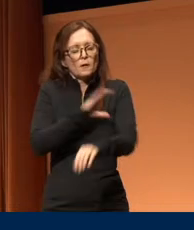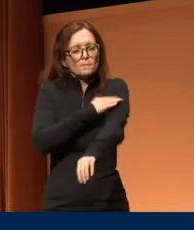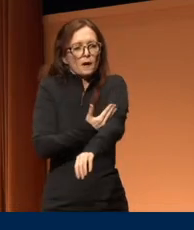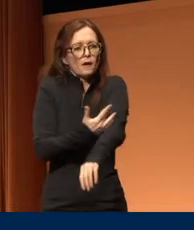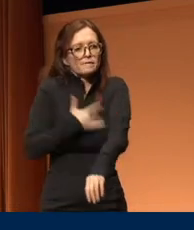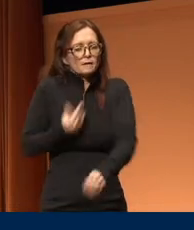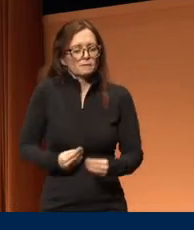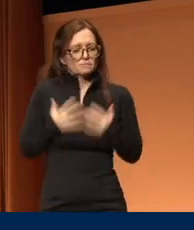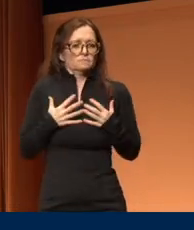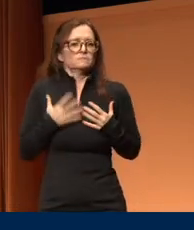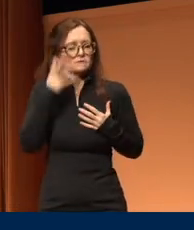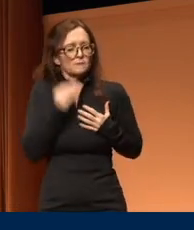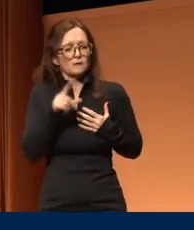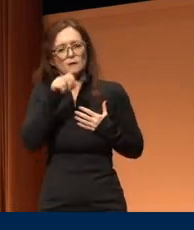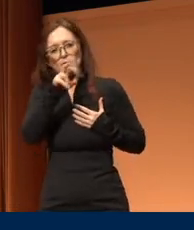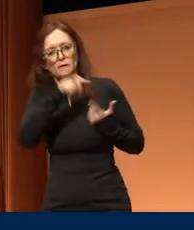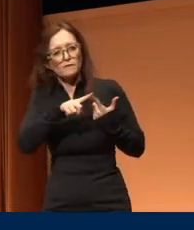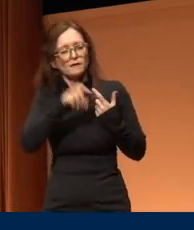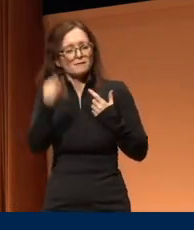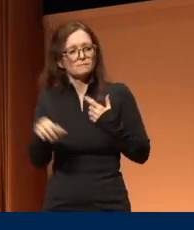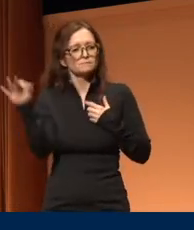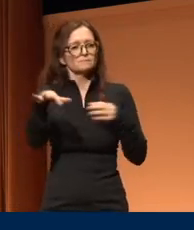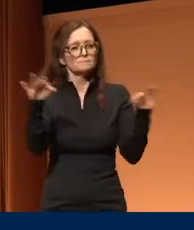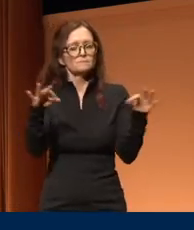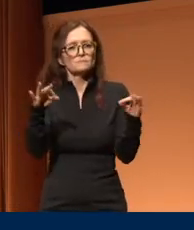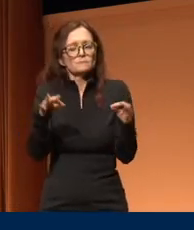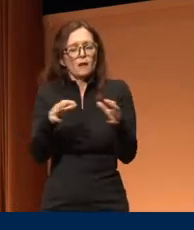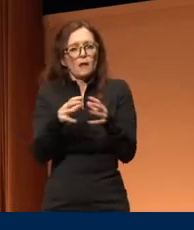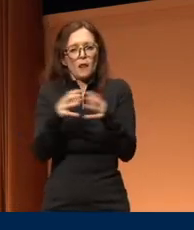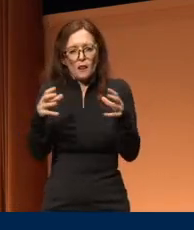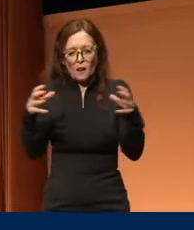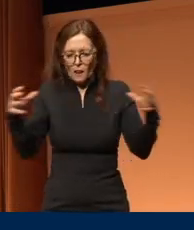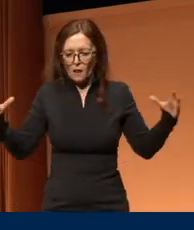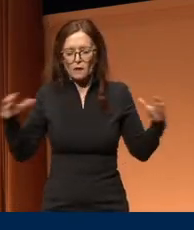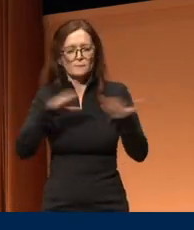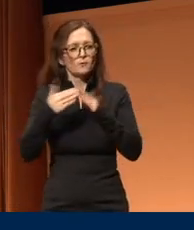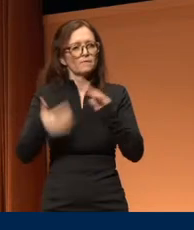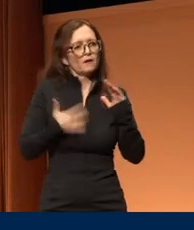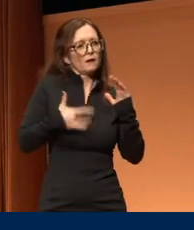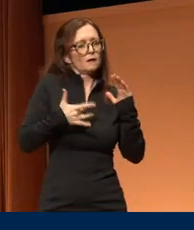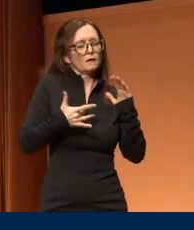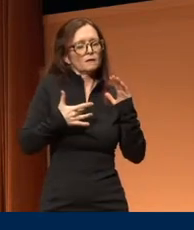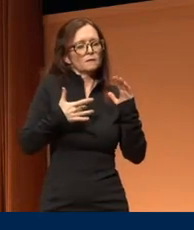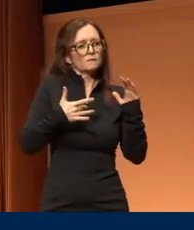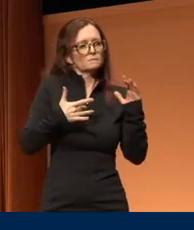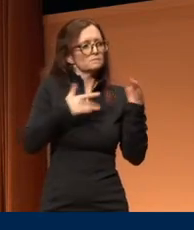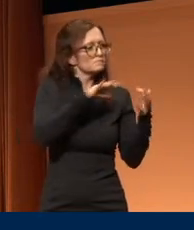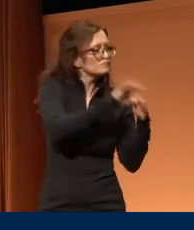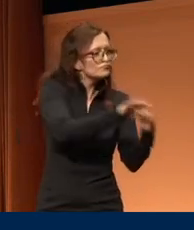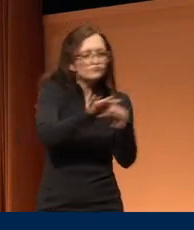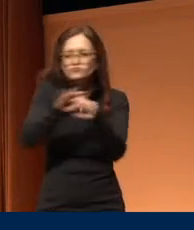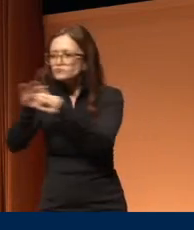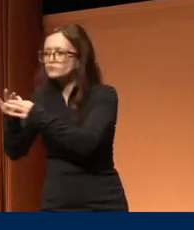love in politics, an experience that can contribute to fostering a sense of community and enable collective agency.